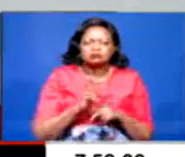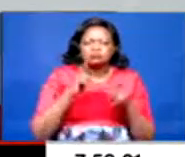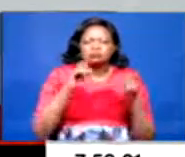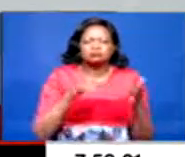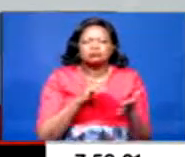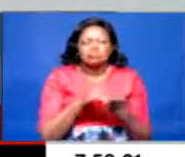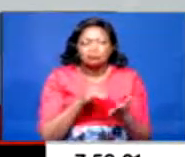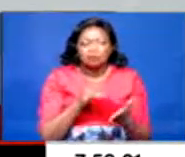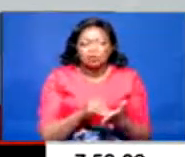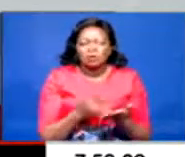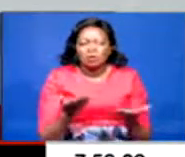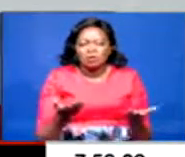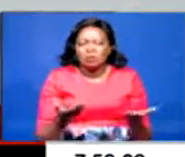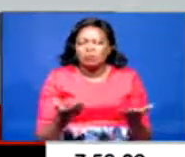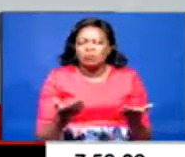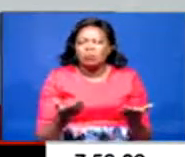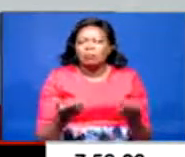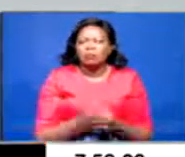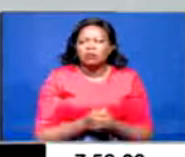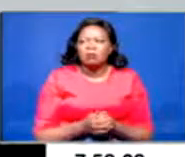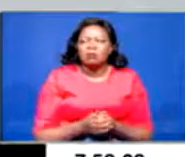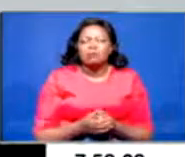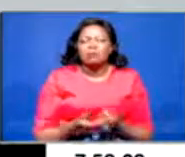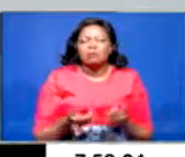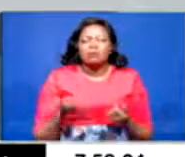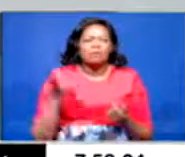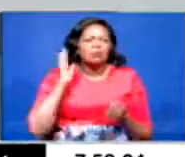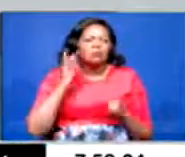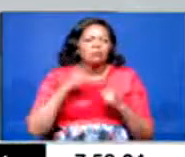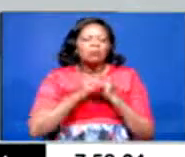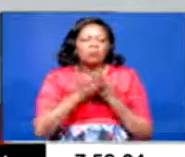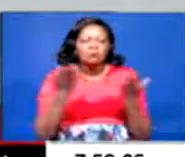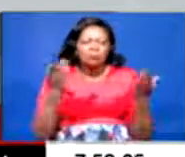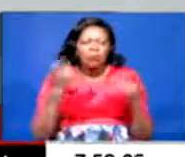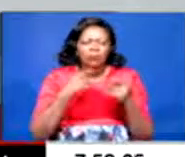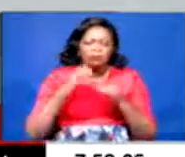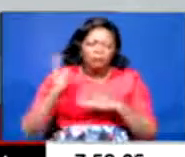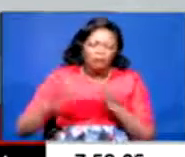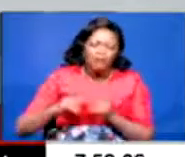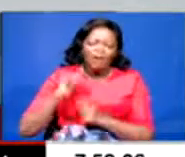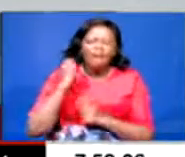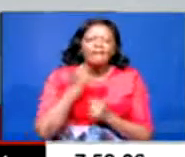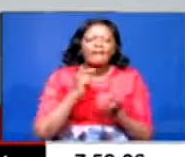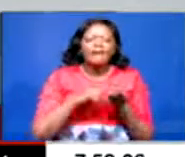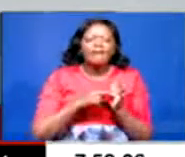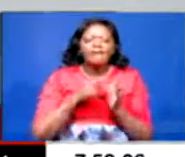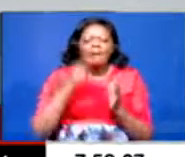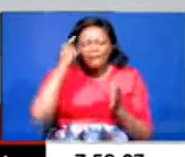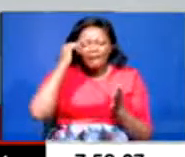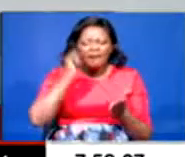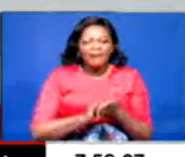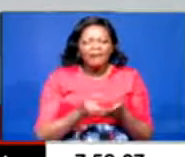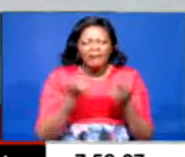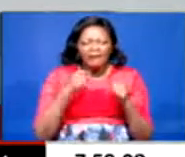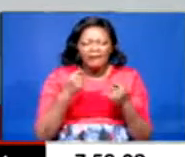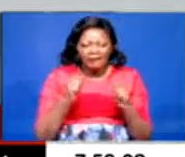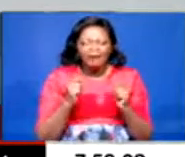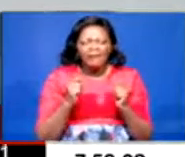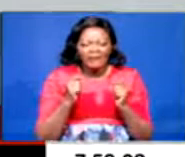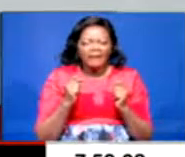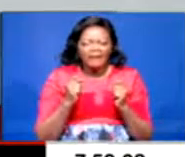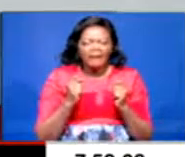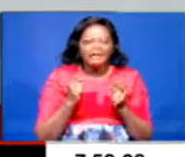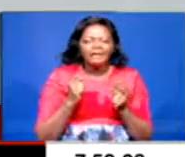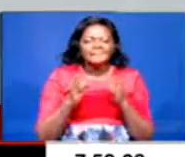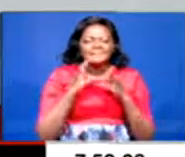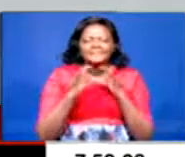sort of getting us acclimatized to hearing from them, from Bomas of Kenya. So I think they are trying to be a little bit more communicative. At the